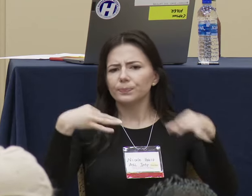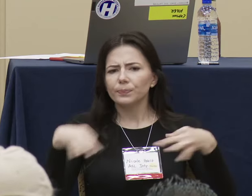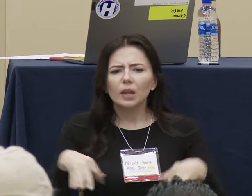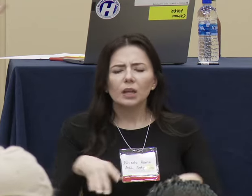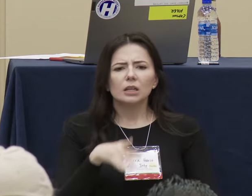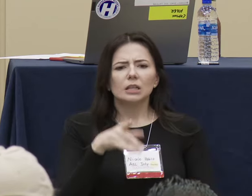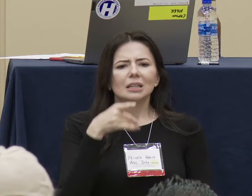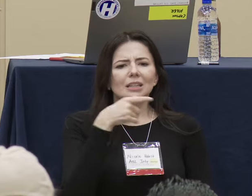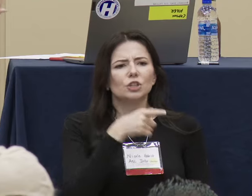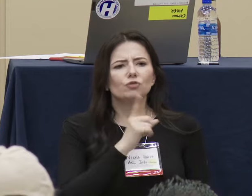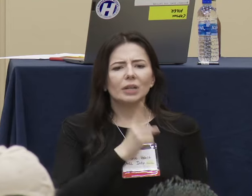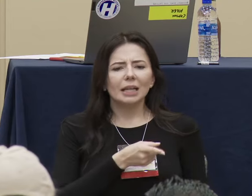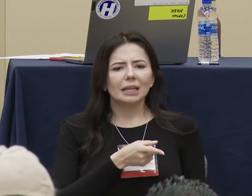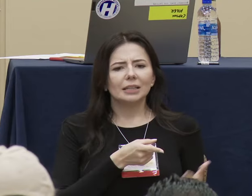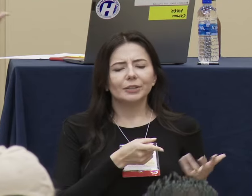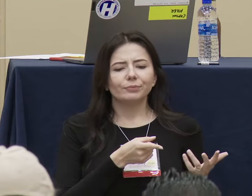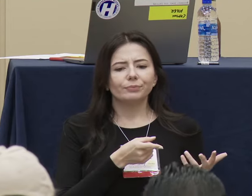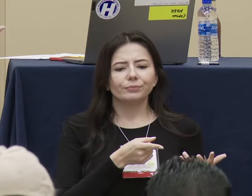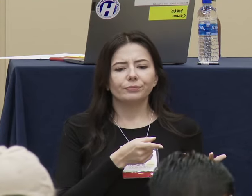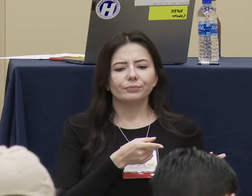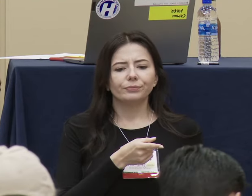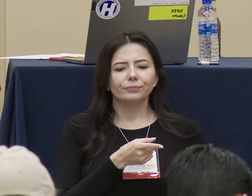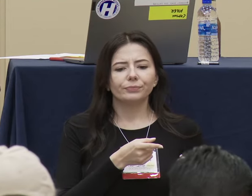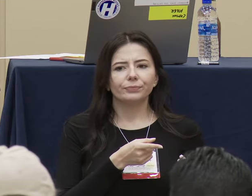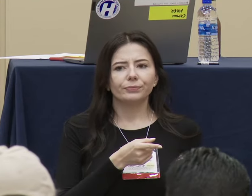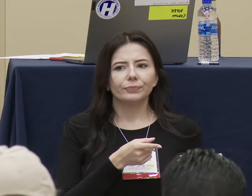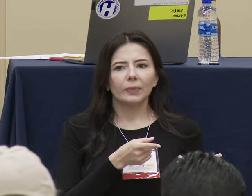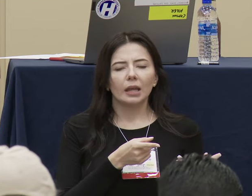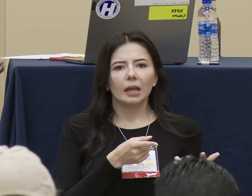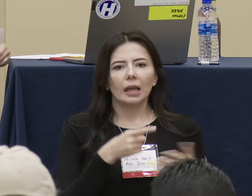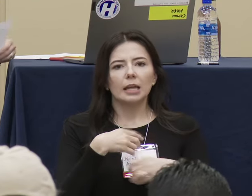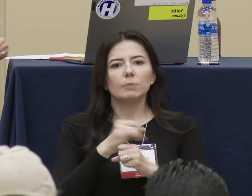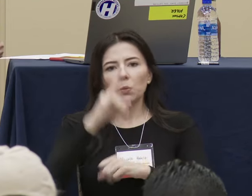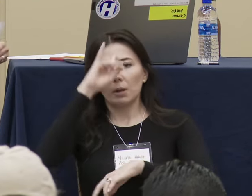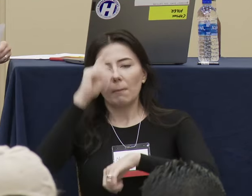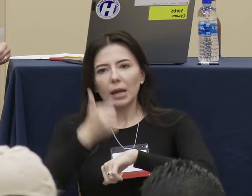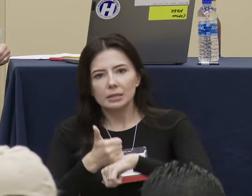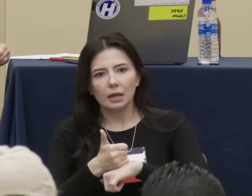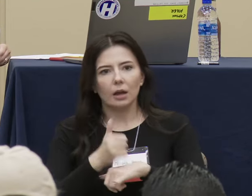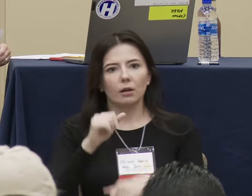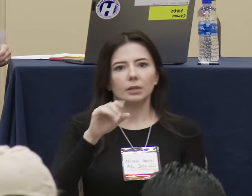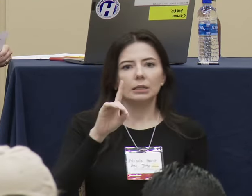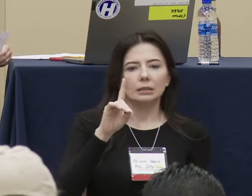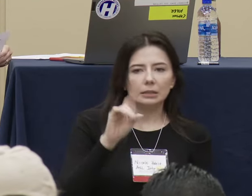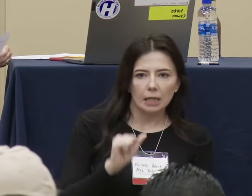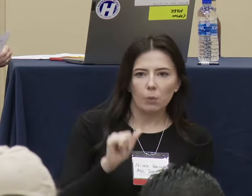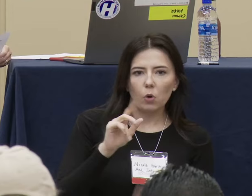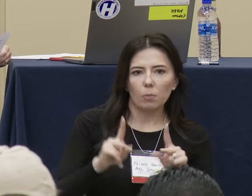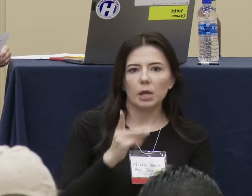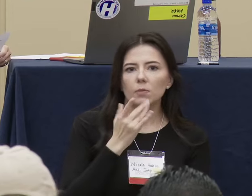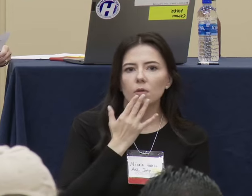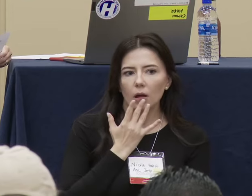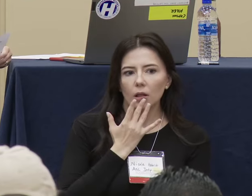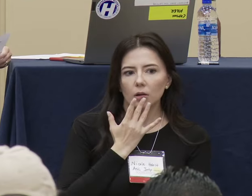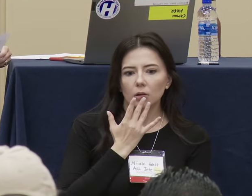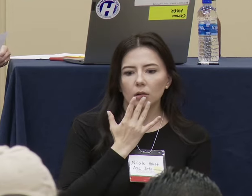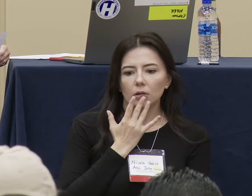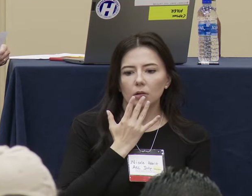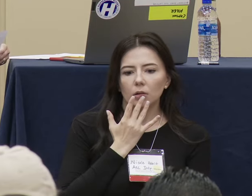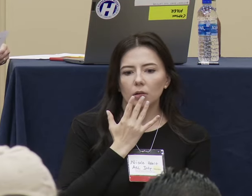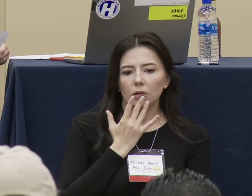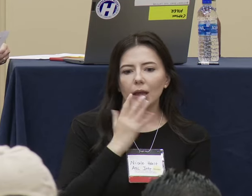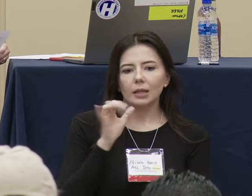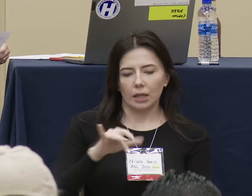is built with disabled people of color kind of coalitionally.